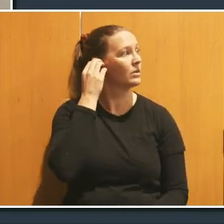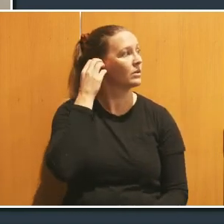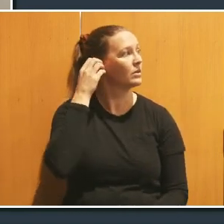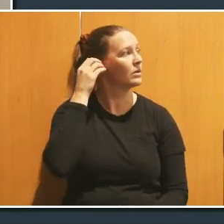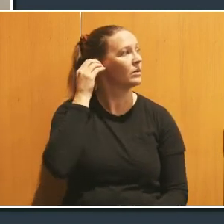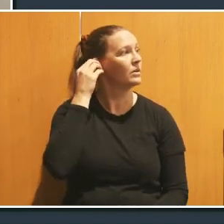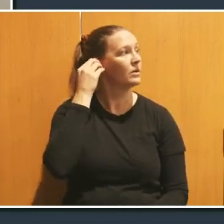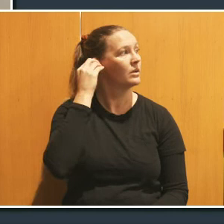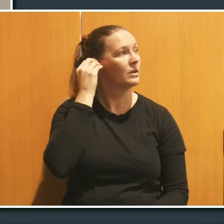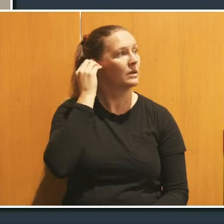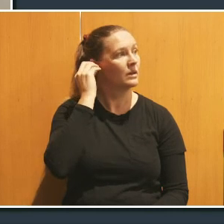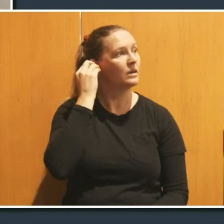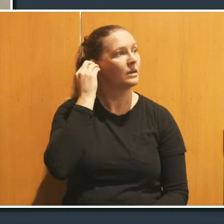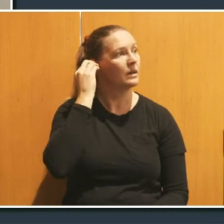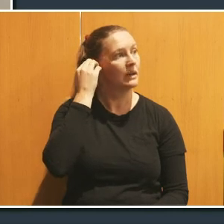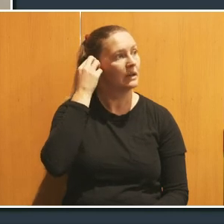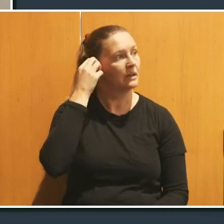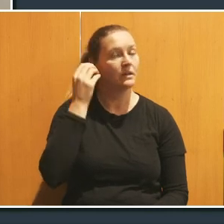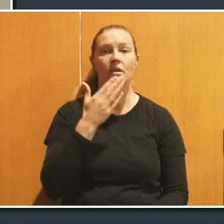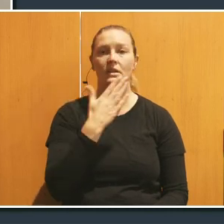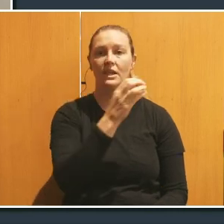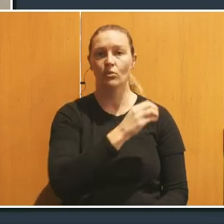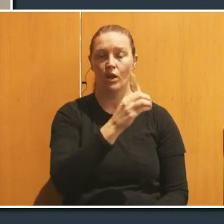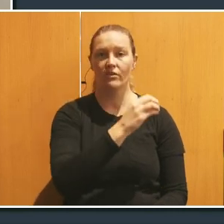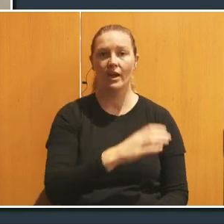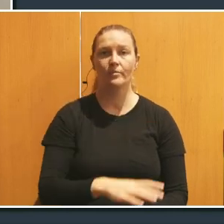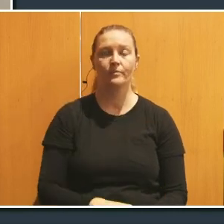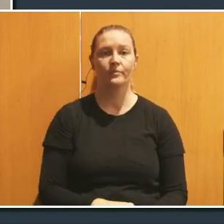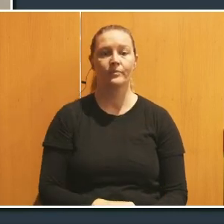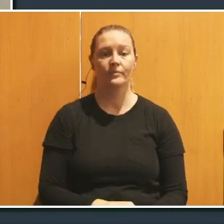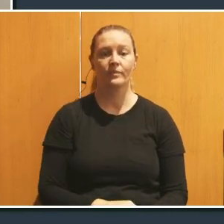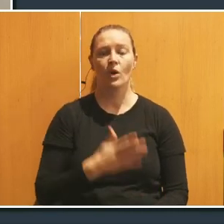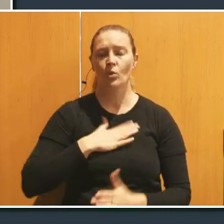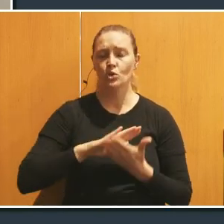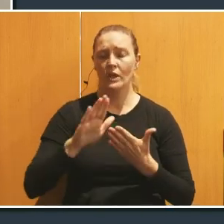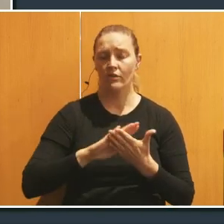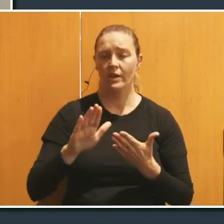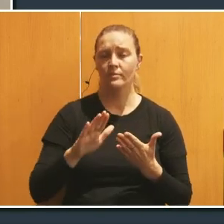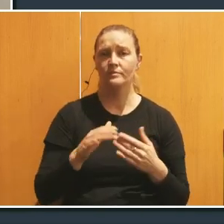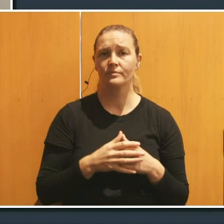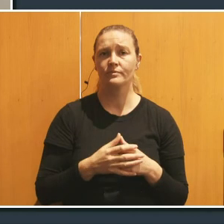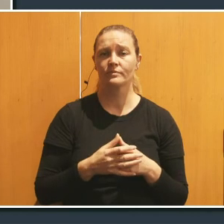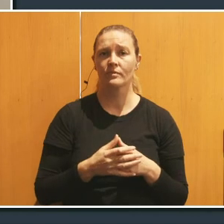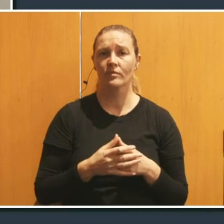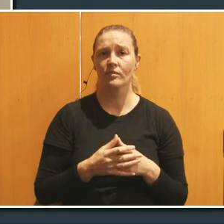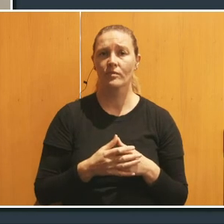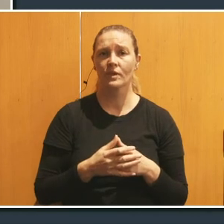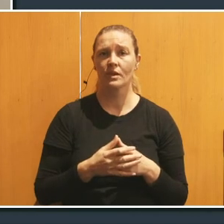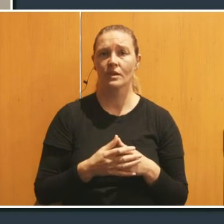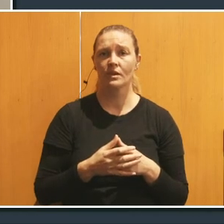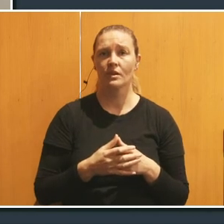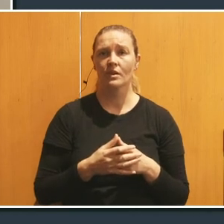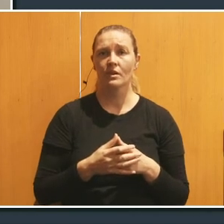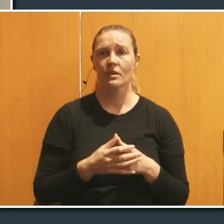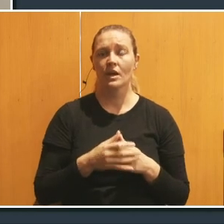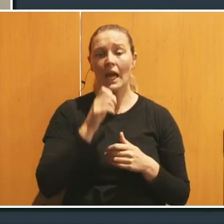Councillor Bogue. Thank you, Oliver, for that. Just a question to clarify something. I understand that people who